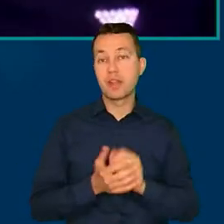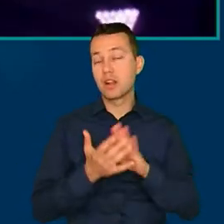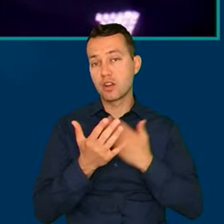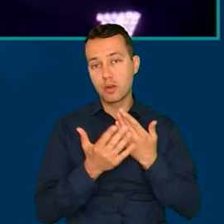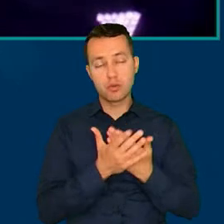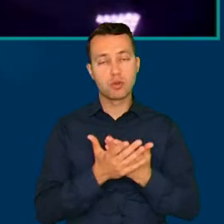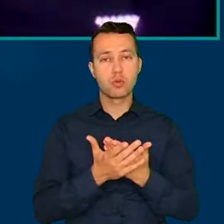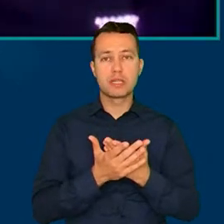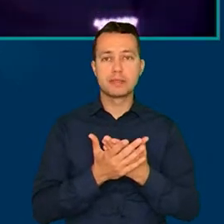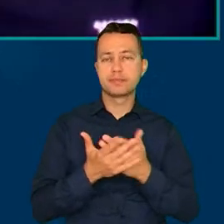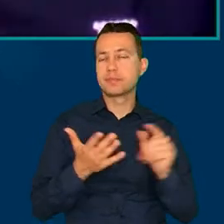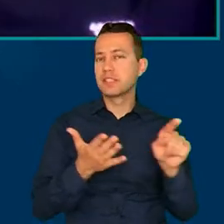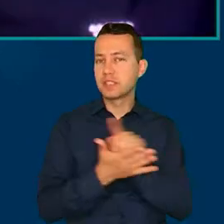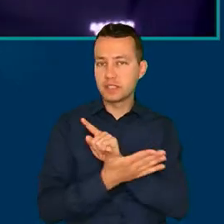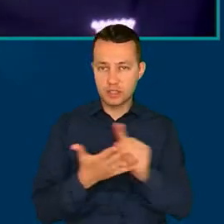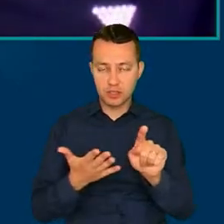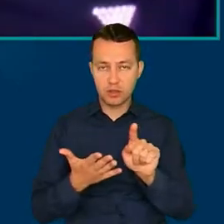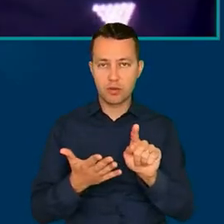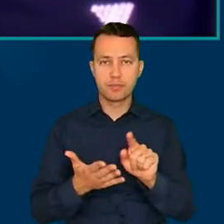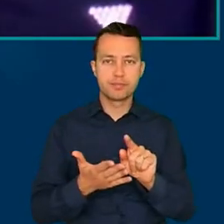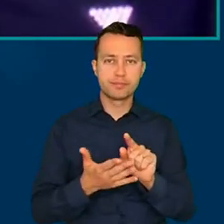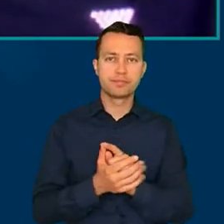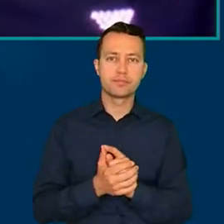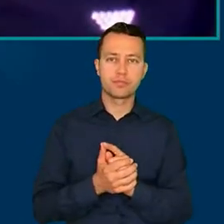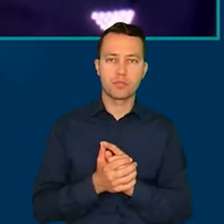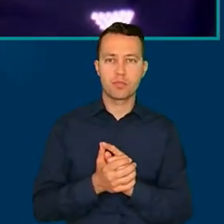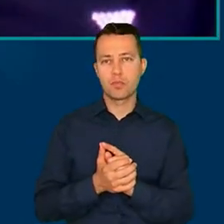at smaller risk, but